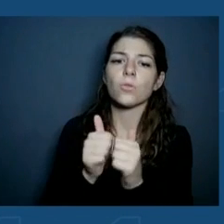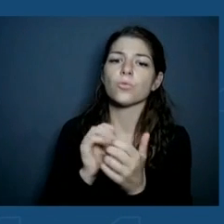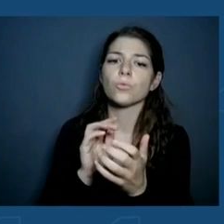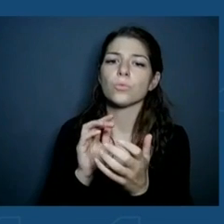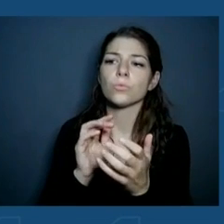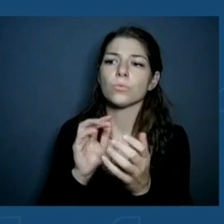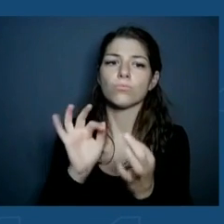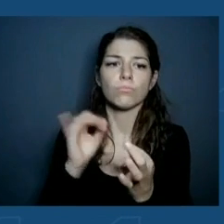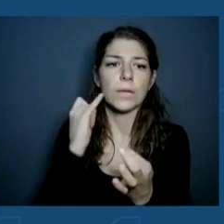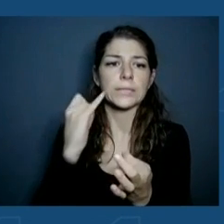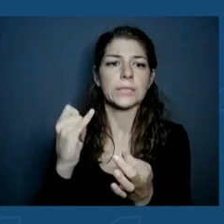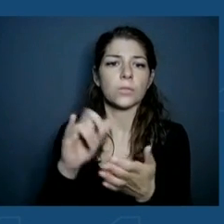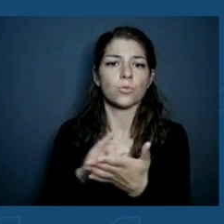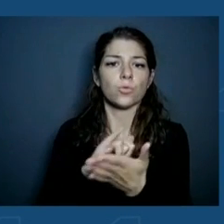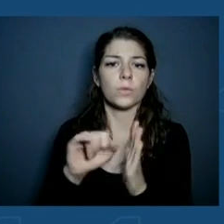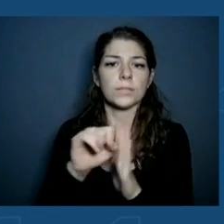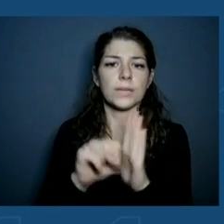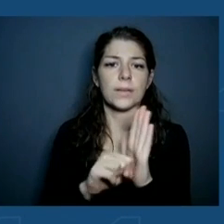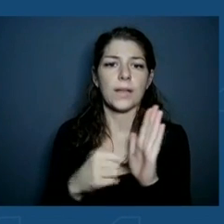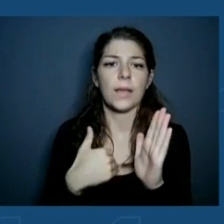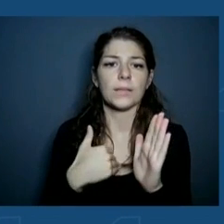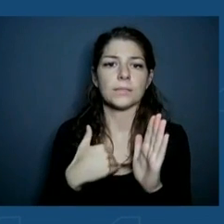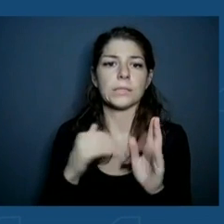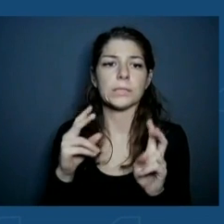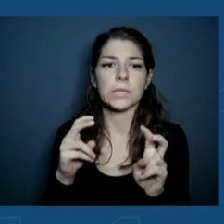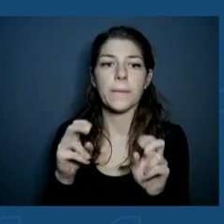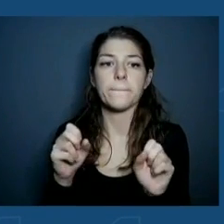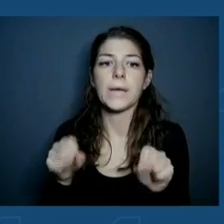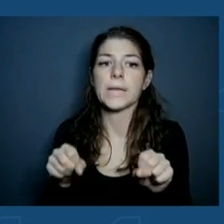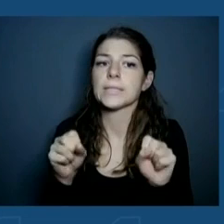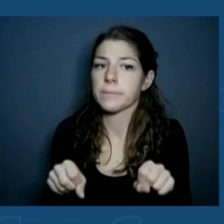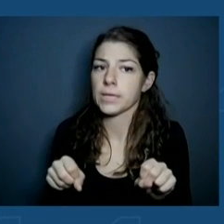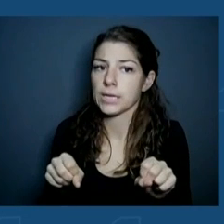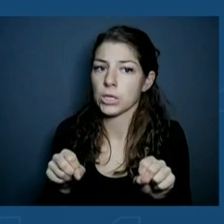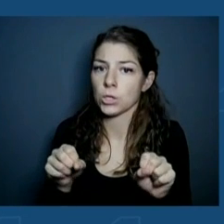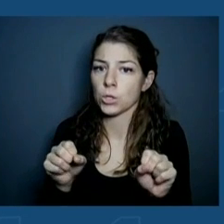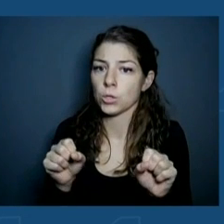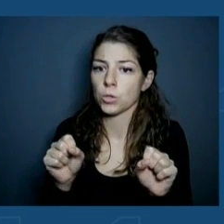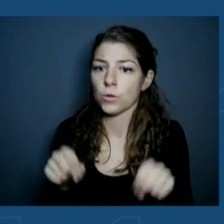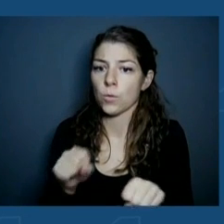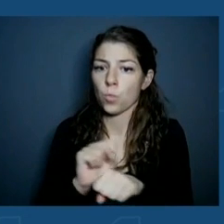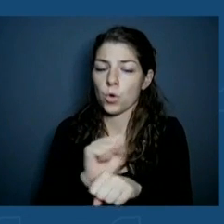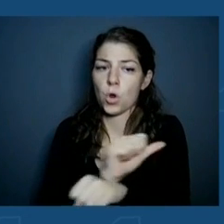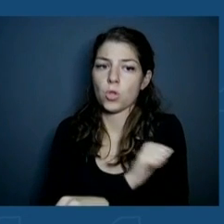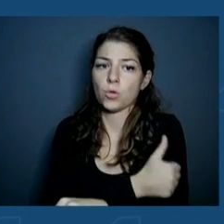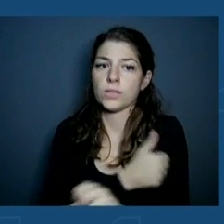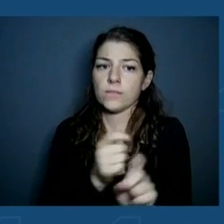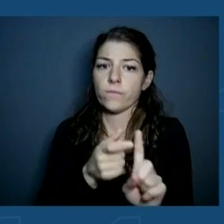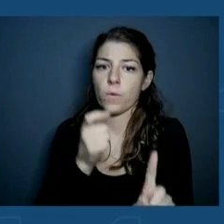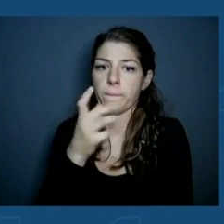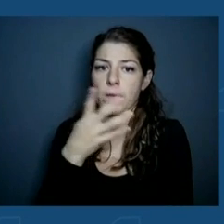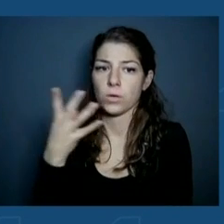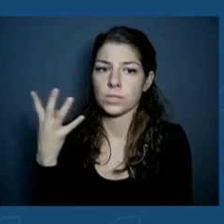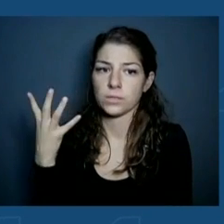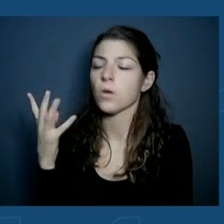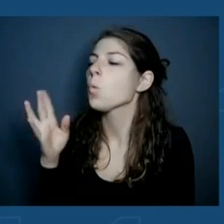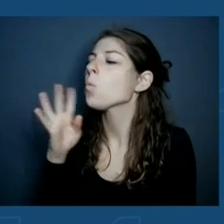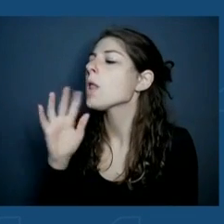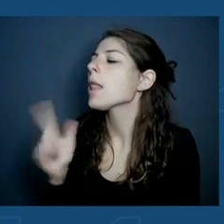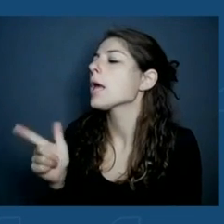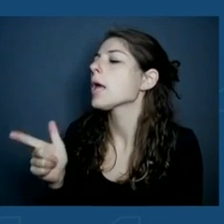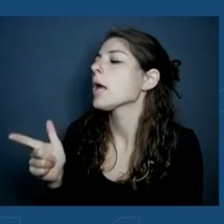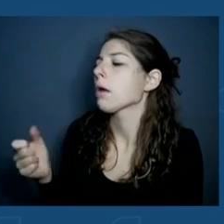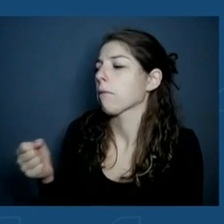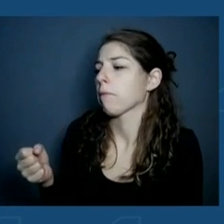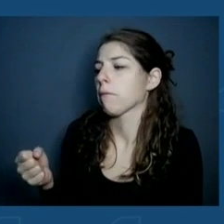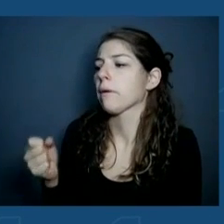New York State has a remote possibility that they could get work authorization for migrants. We'll get there. We'll get there. Can we do another one about COVID